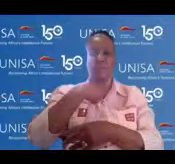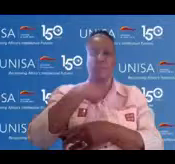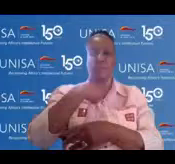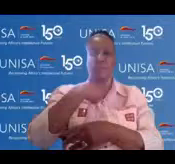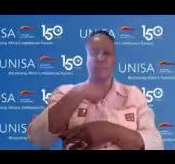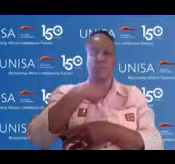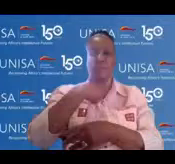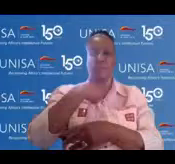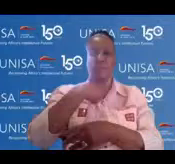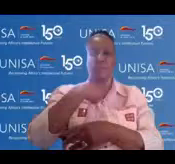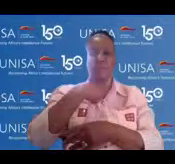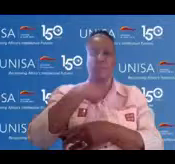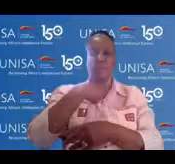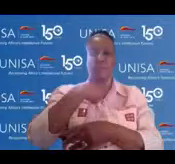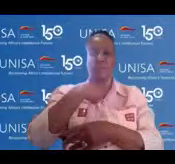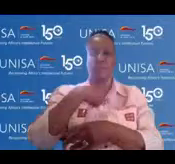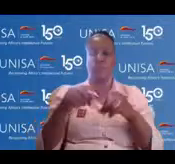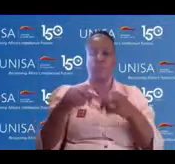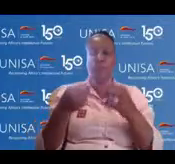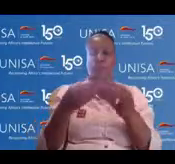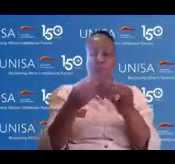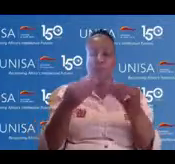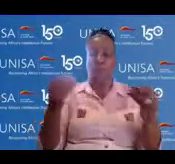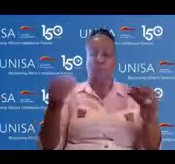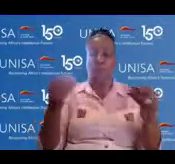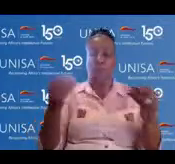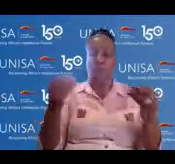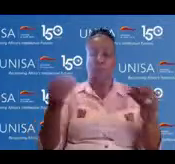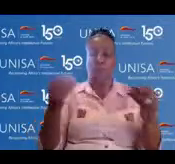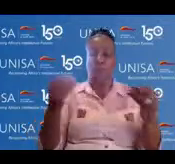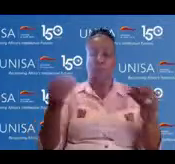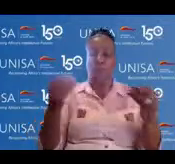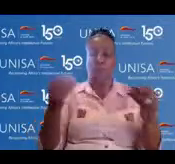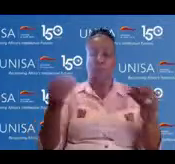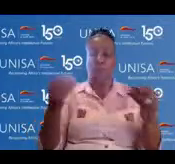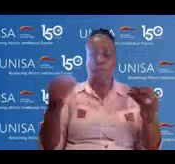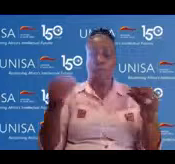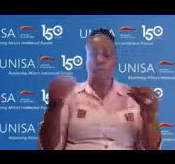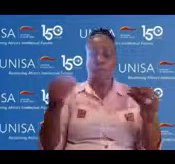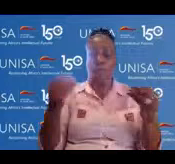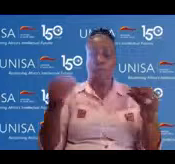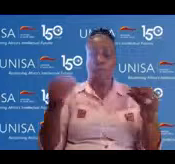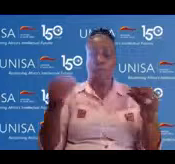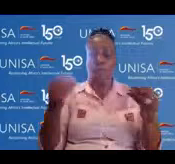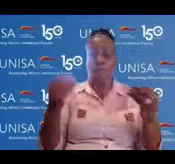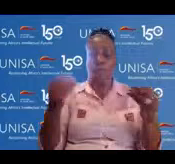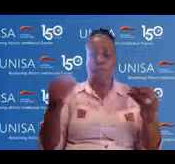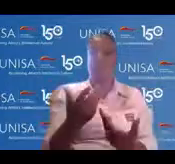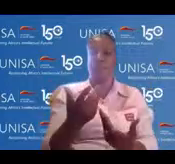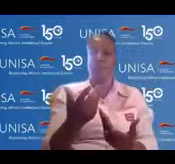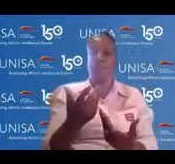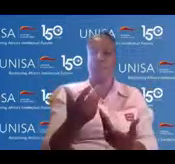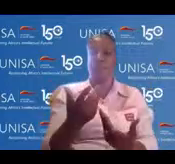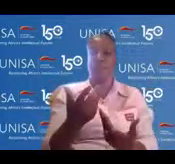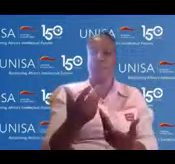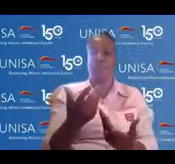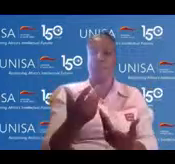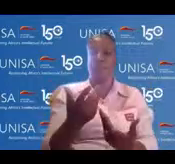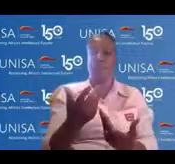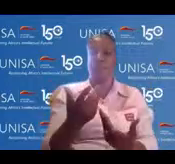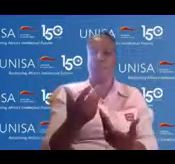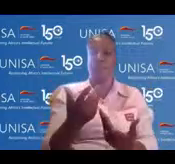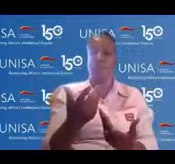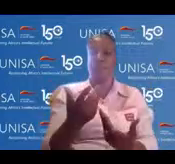to resolve from our space. And just to mention again, the one more critical